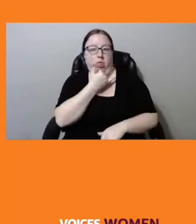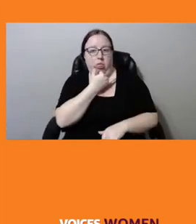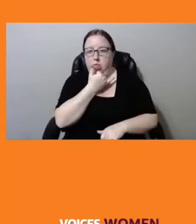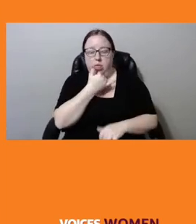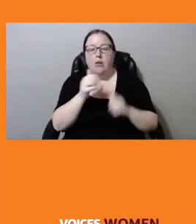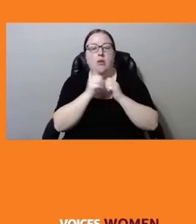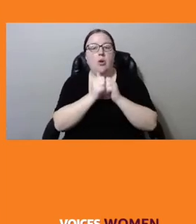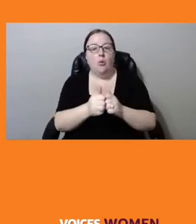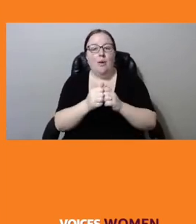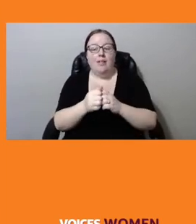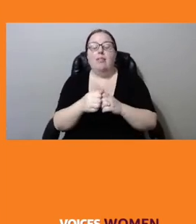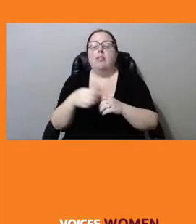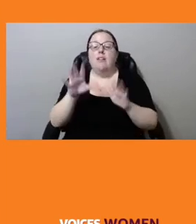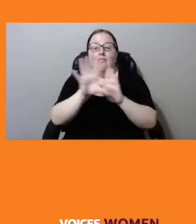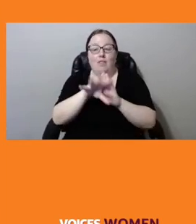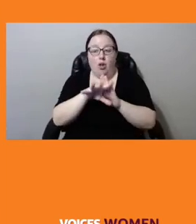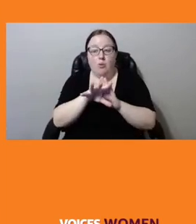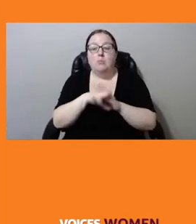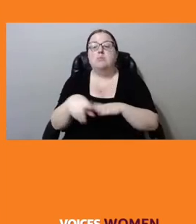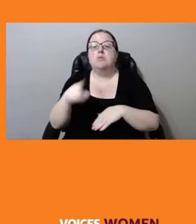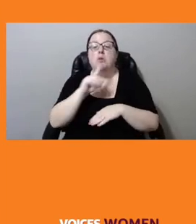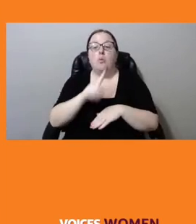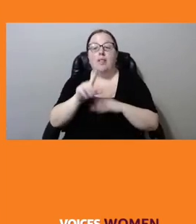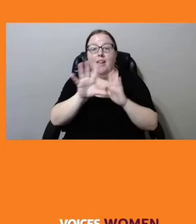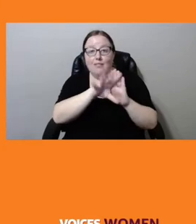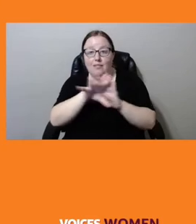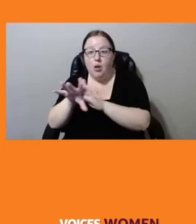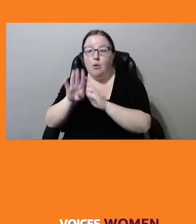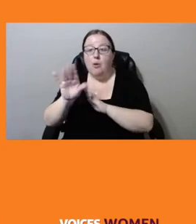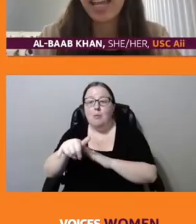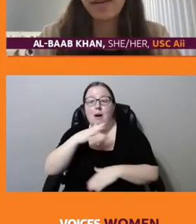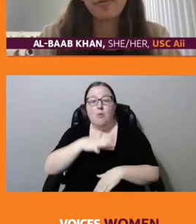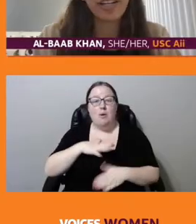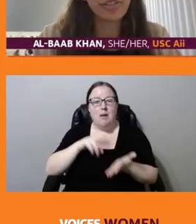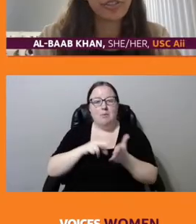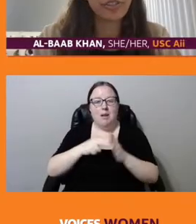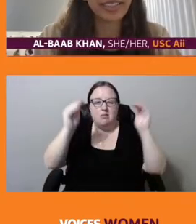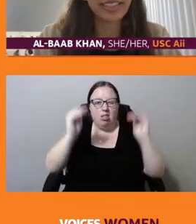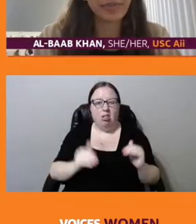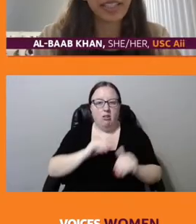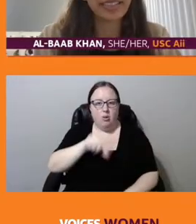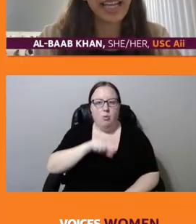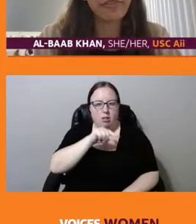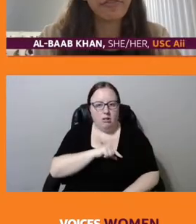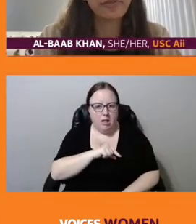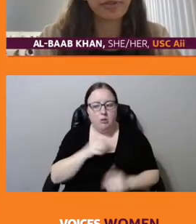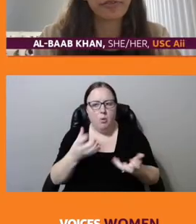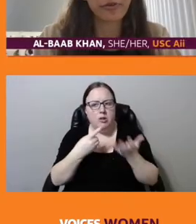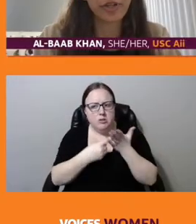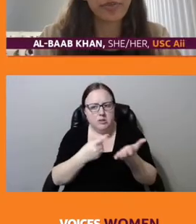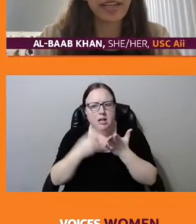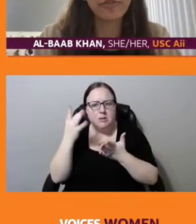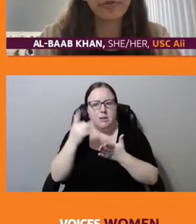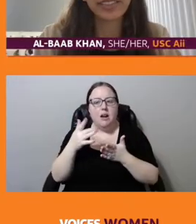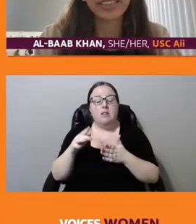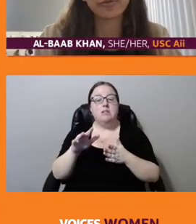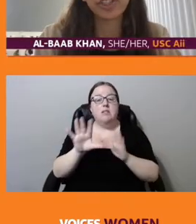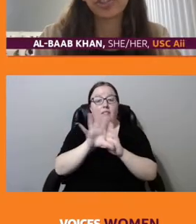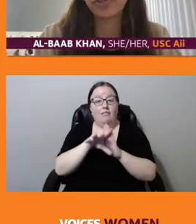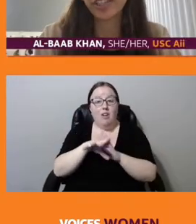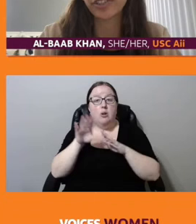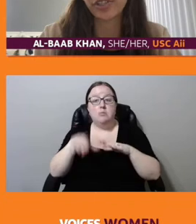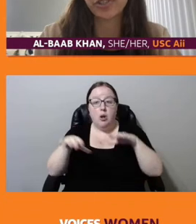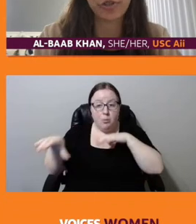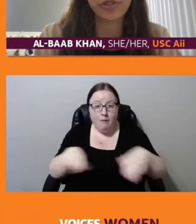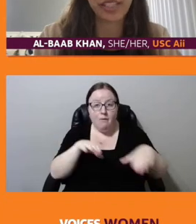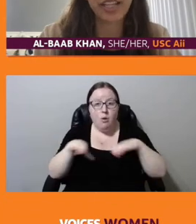exists across the industry is that films helmed by women will be of lesser quality. And we wanted to address this because how films perform influences